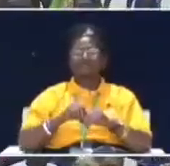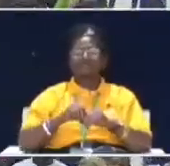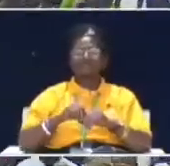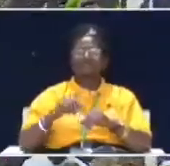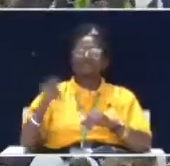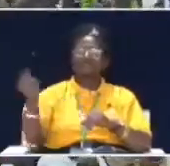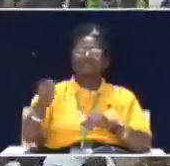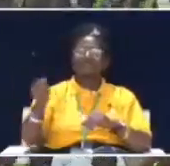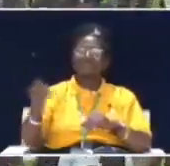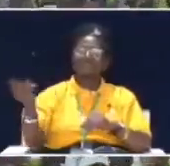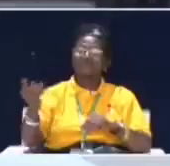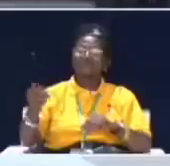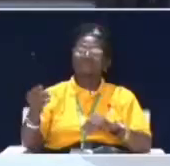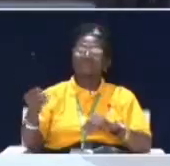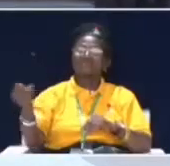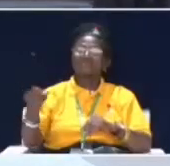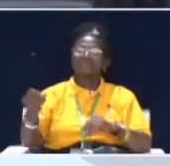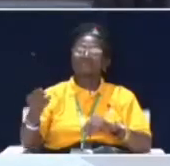Wednesday,